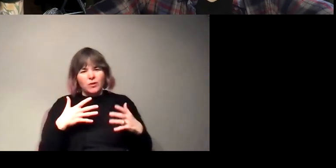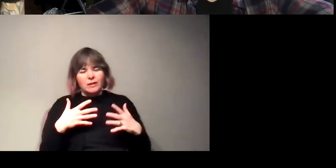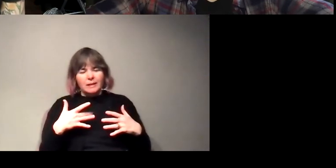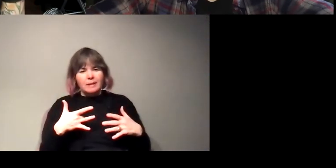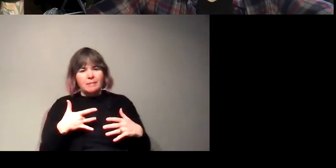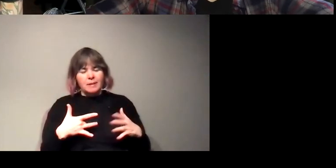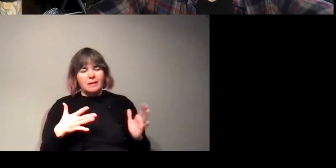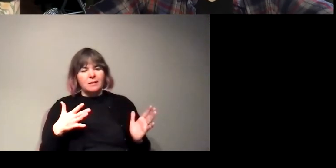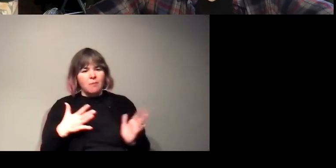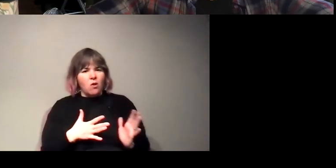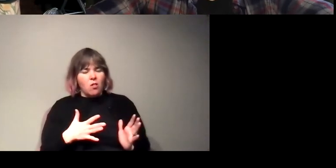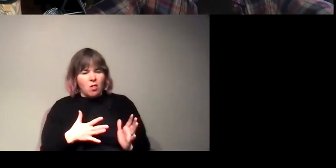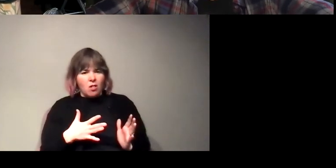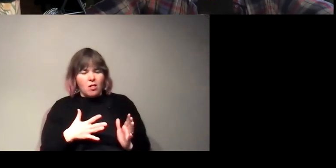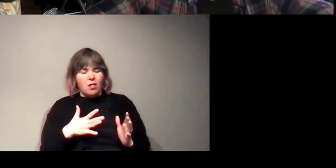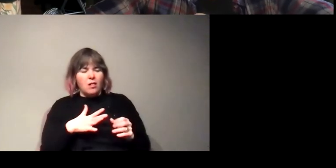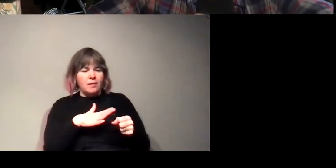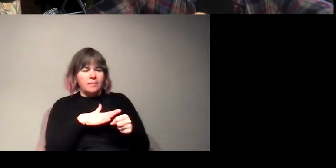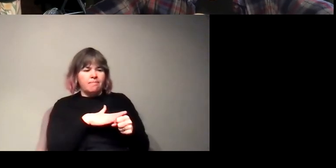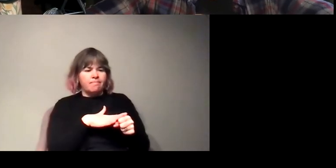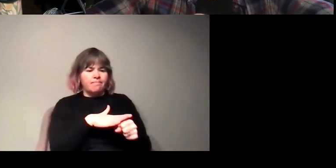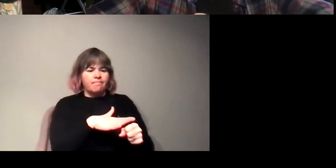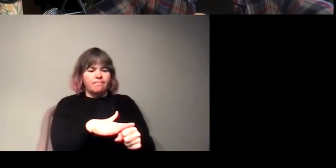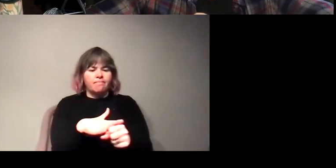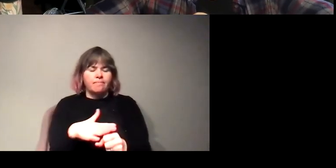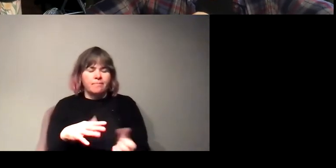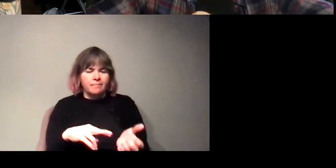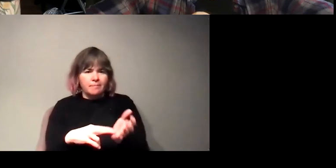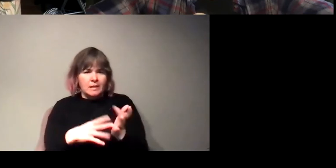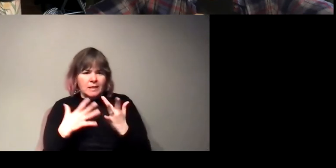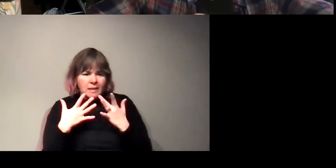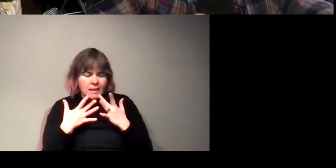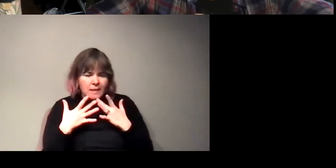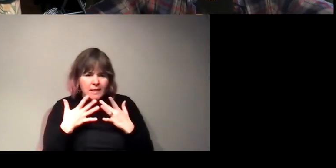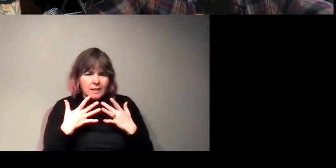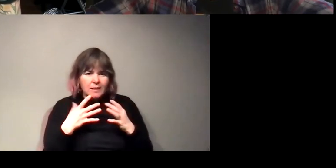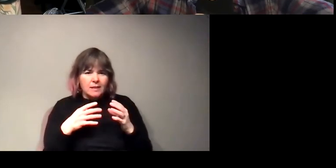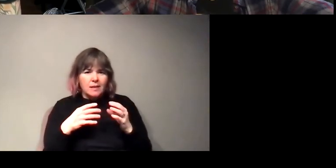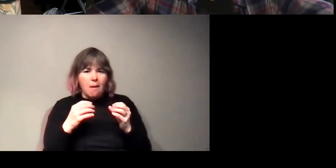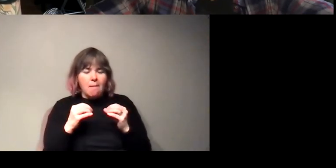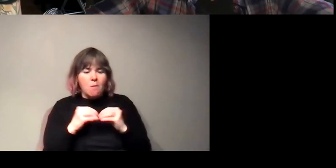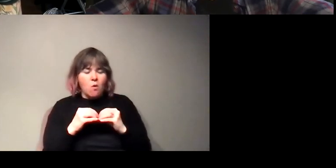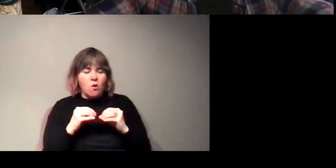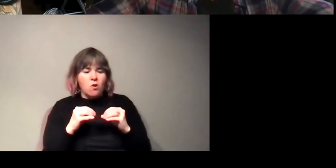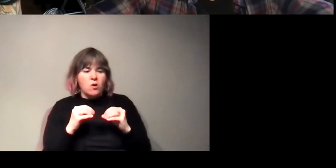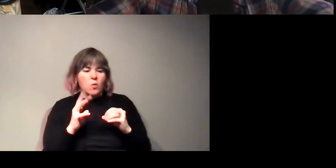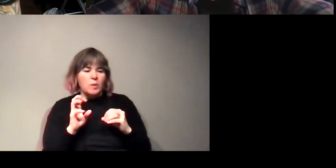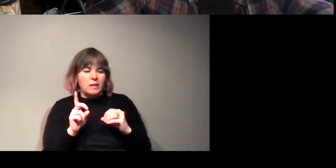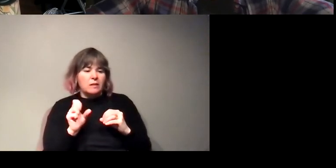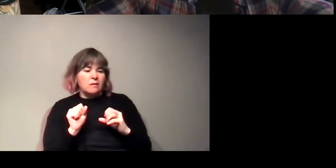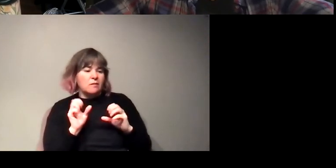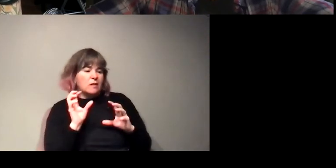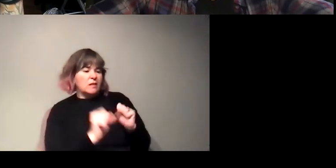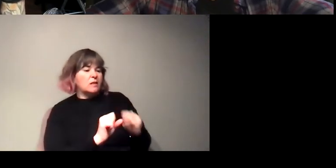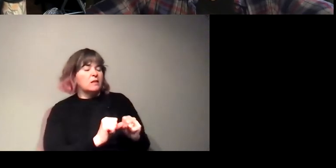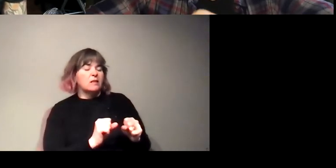in very small sections of land. And so what that does is basically create more opportunities for tons of weeds. And then if they're